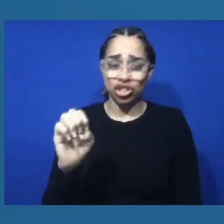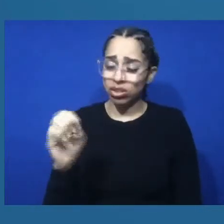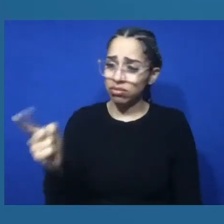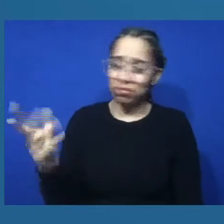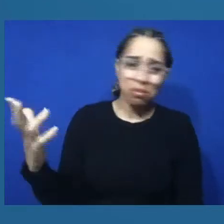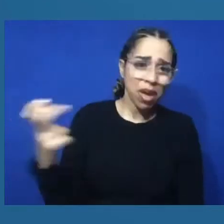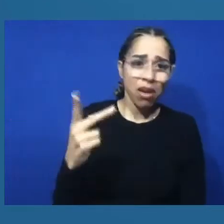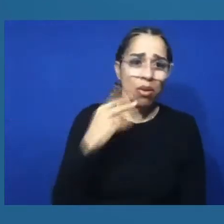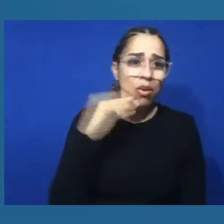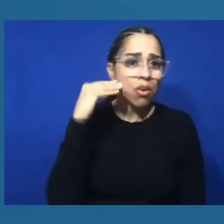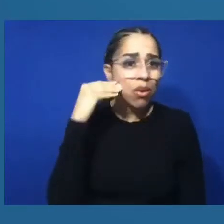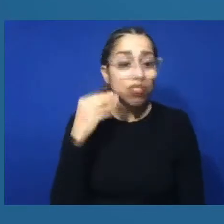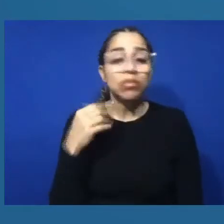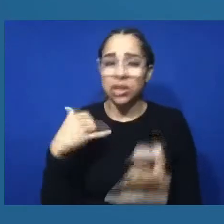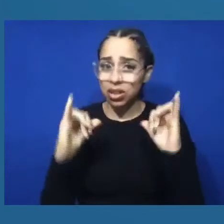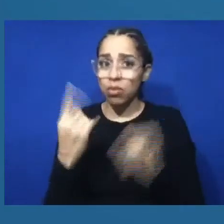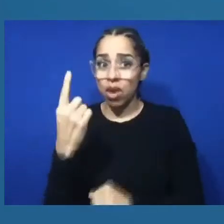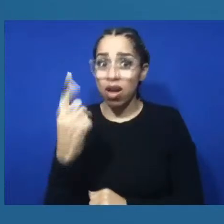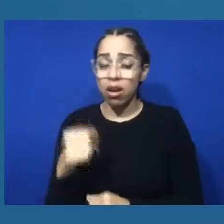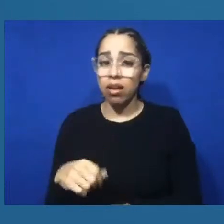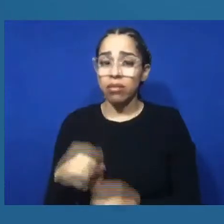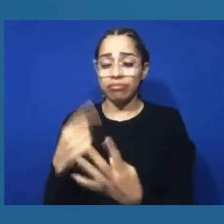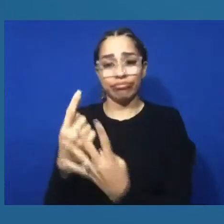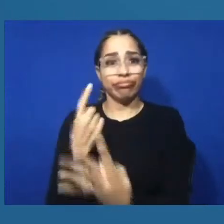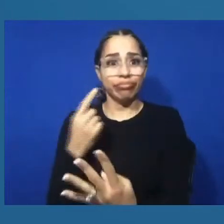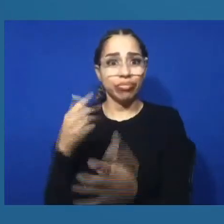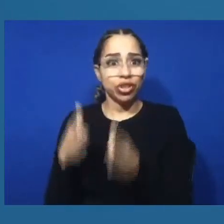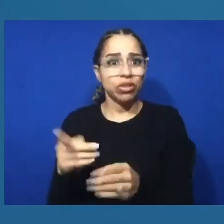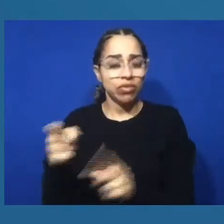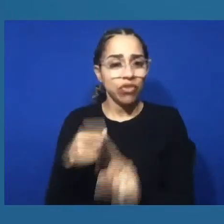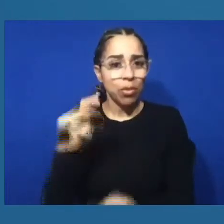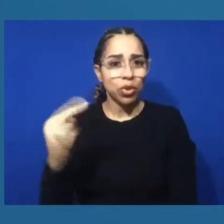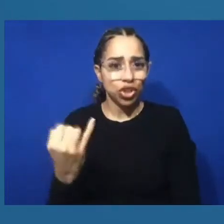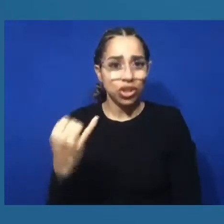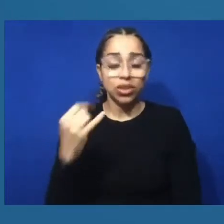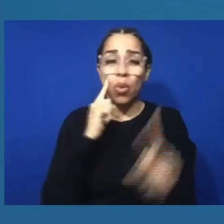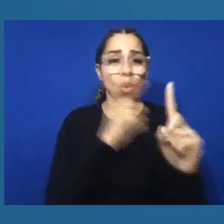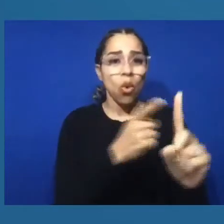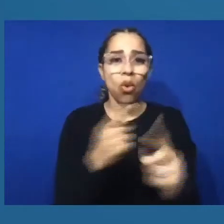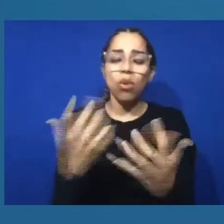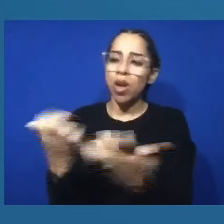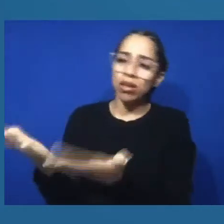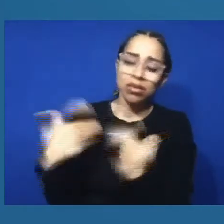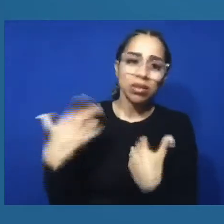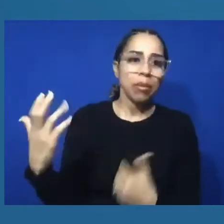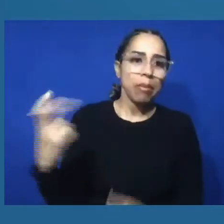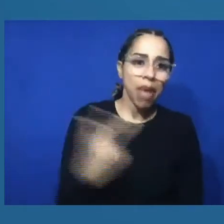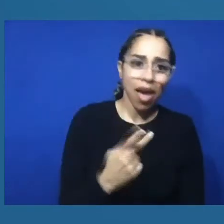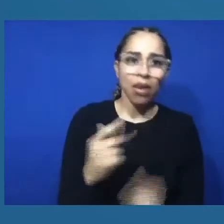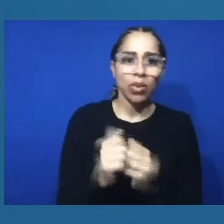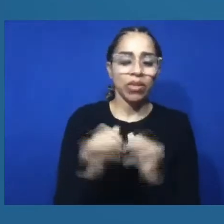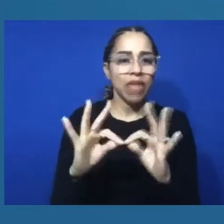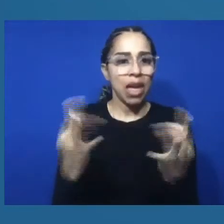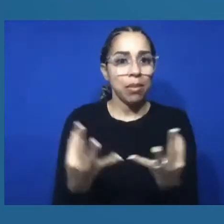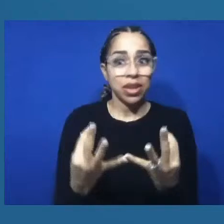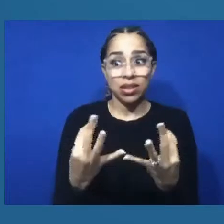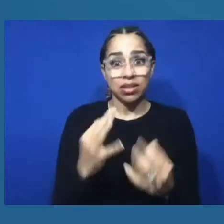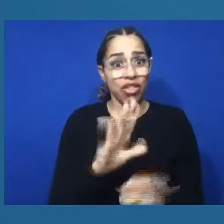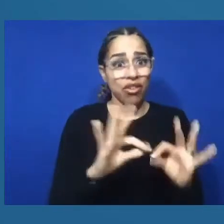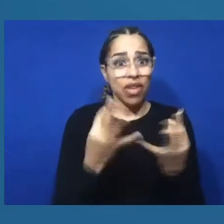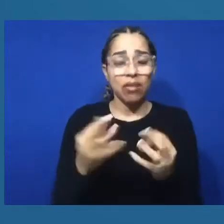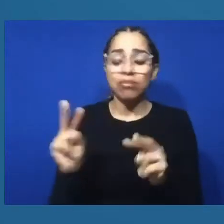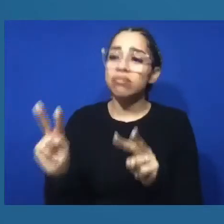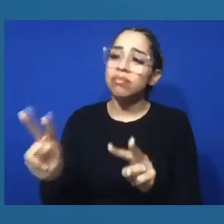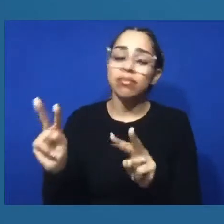Jersey. Our goal is to get them home back in the arms of their families who've been desperately seeking their arrival.